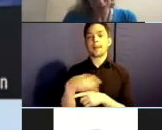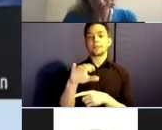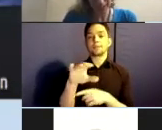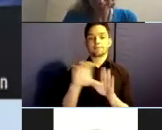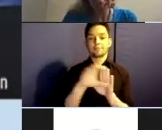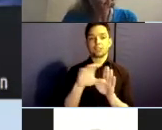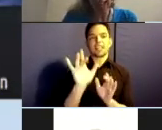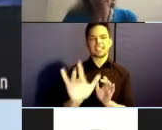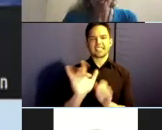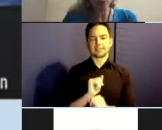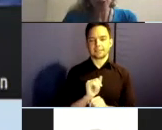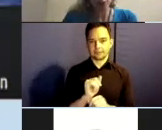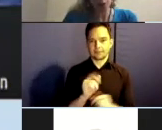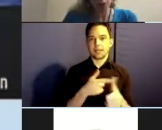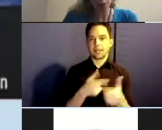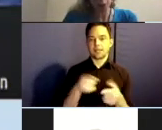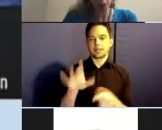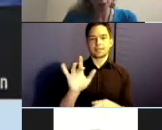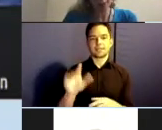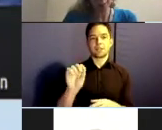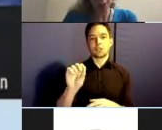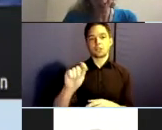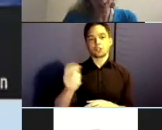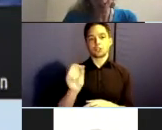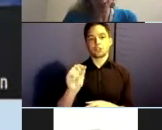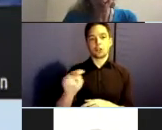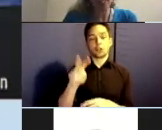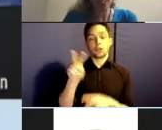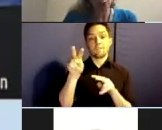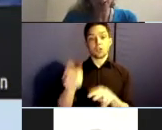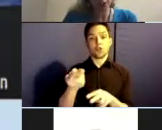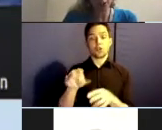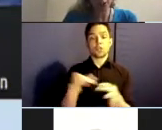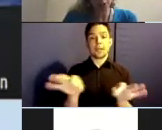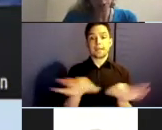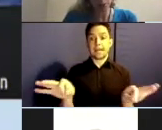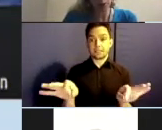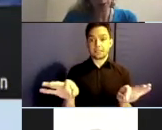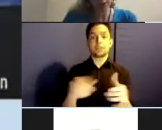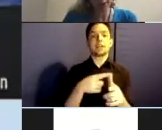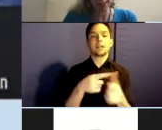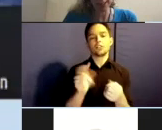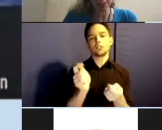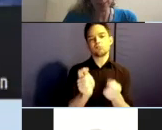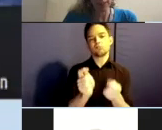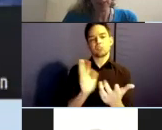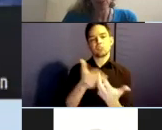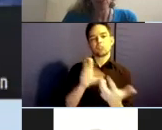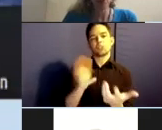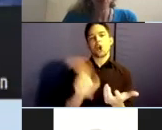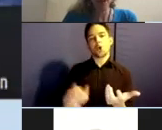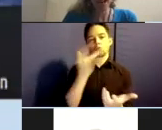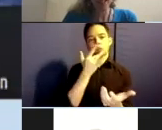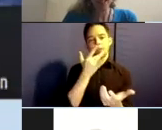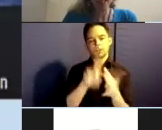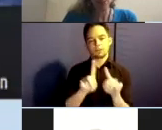Click on it and then turn on view subtitles. And then you can adjust to your own preferences. We